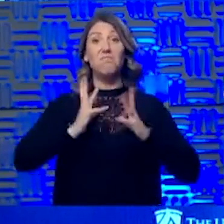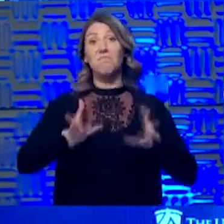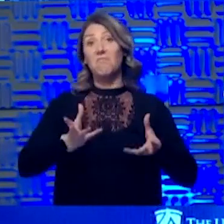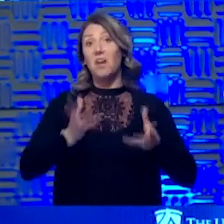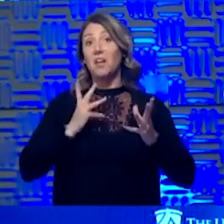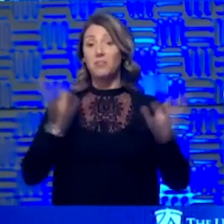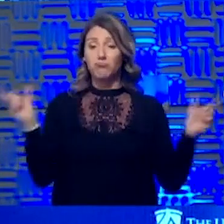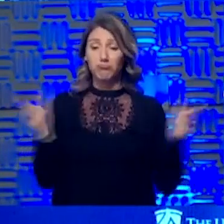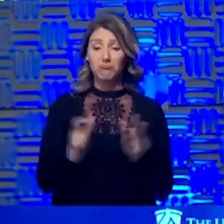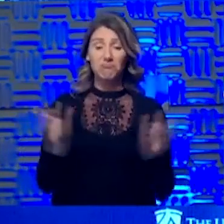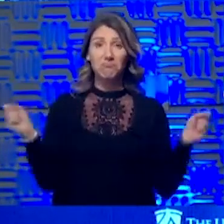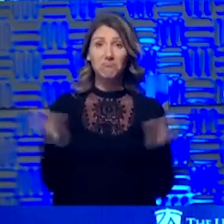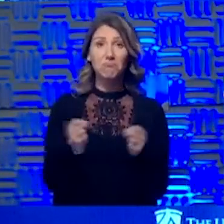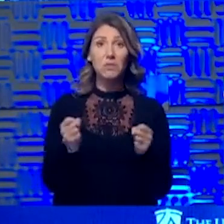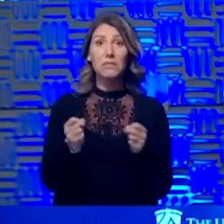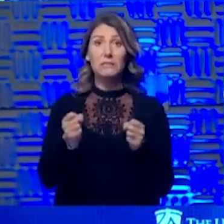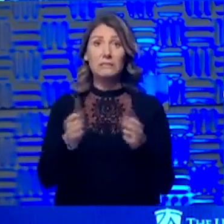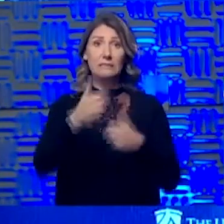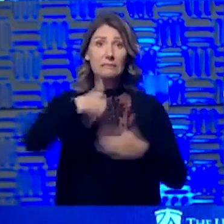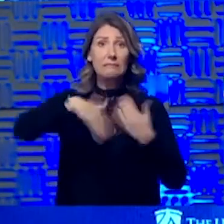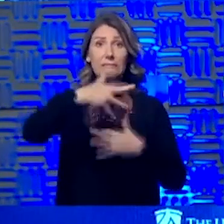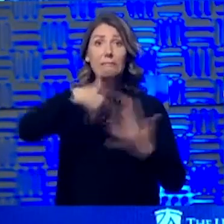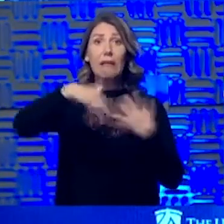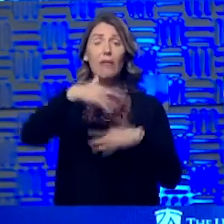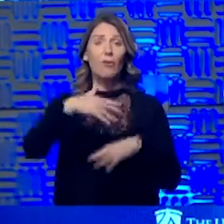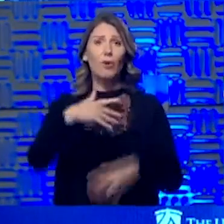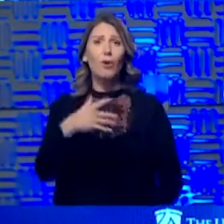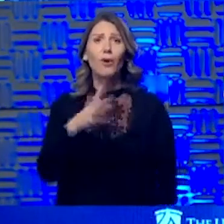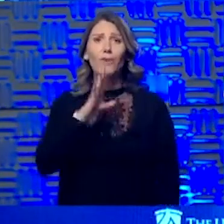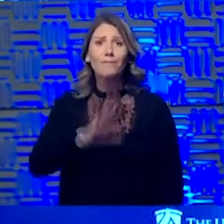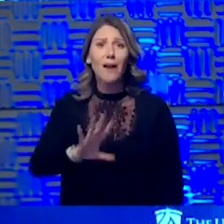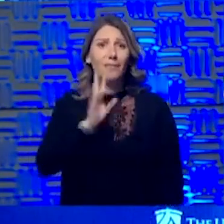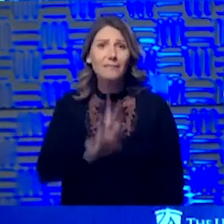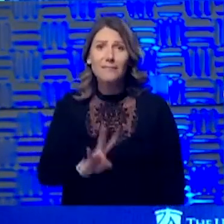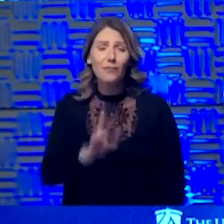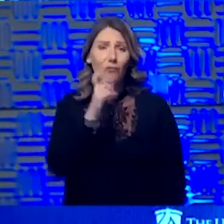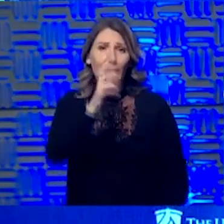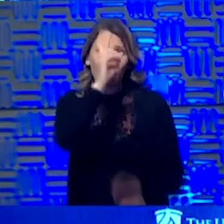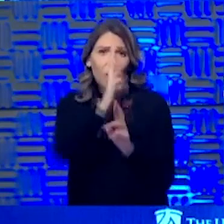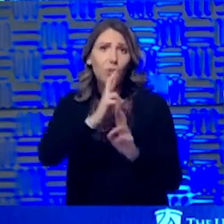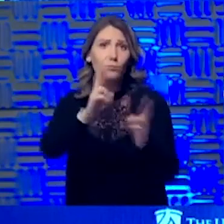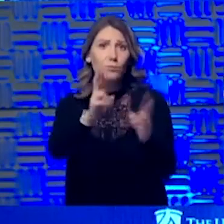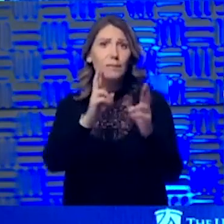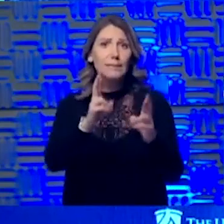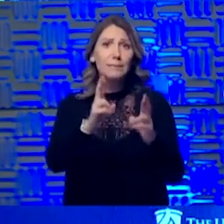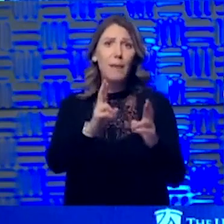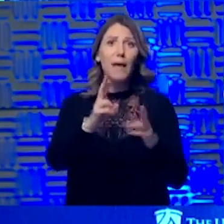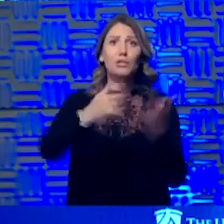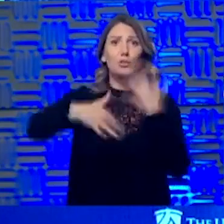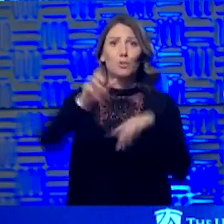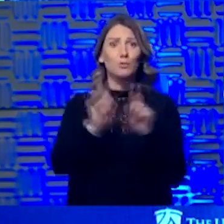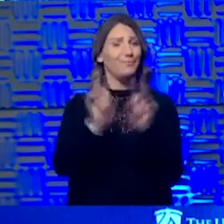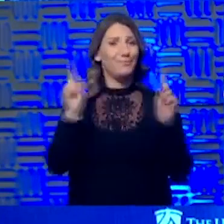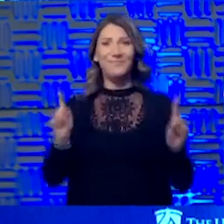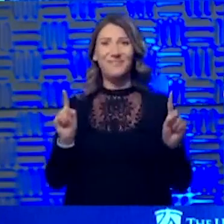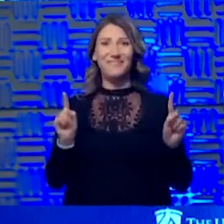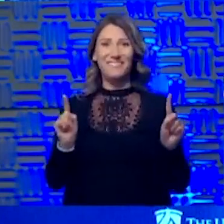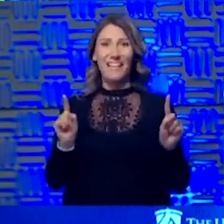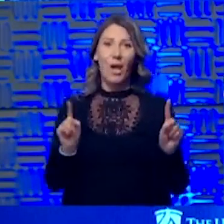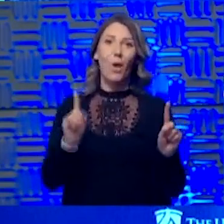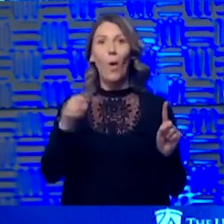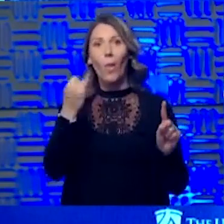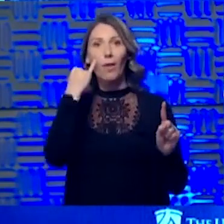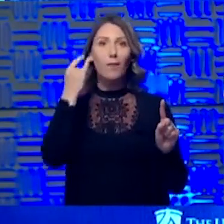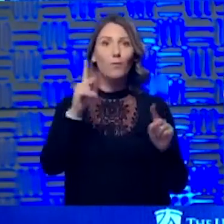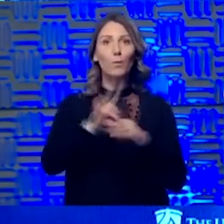because 5 and 7-year-olds are not going to respect social distance. I don't care what you do. No. Unless you put hula hoops around everybody. It's a really big hula hoop. So,